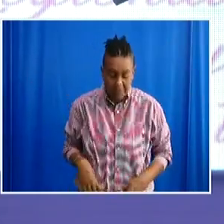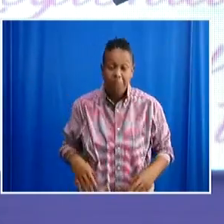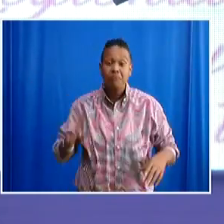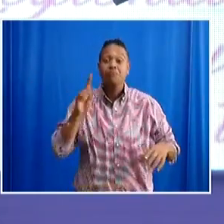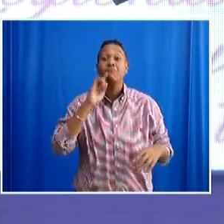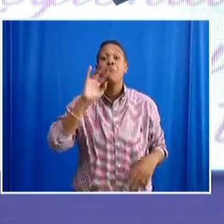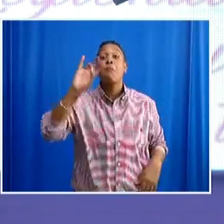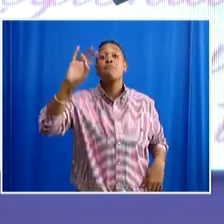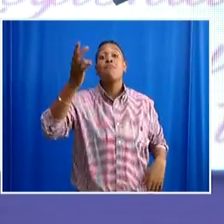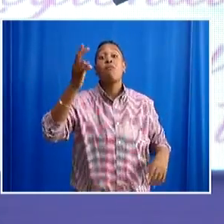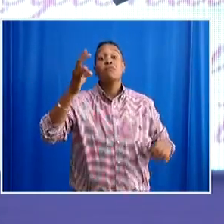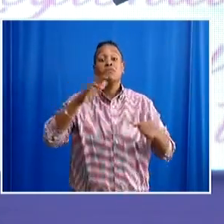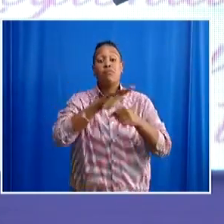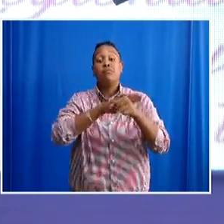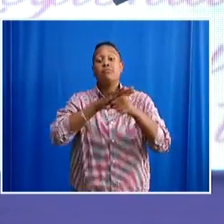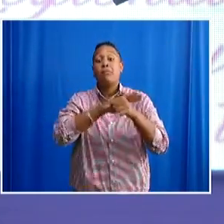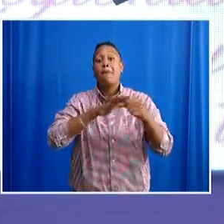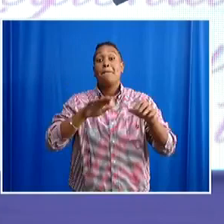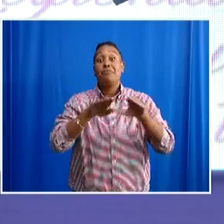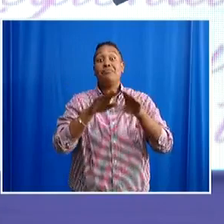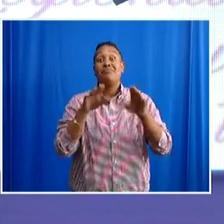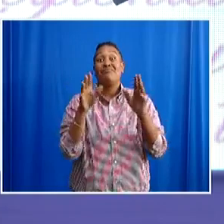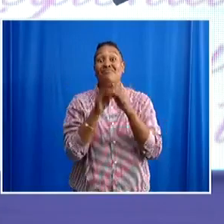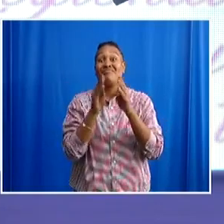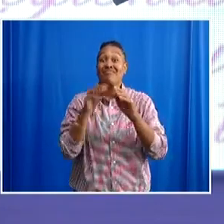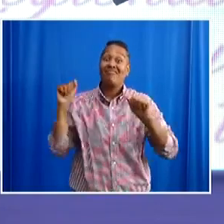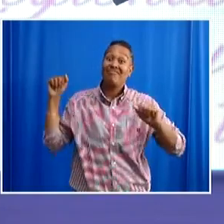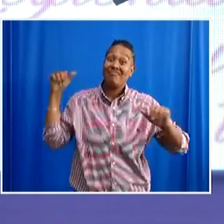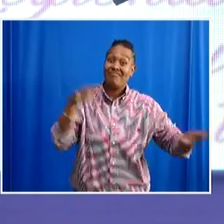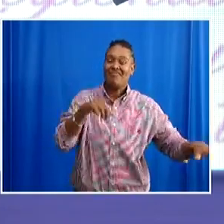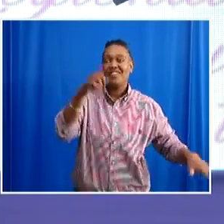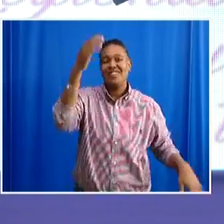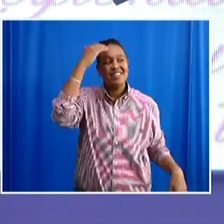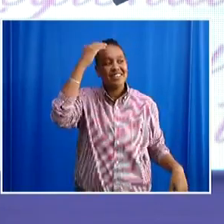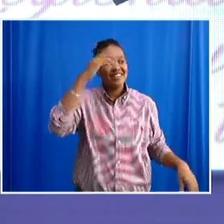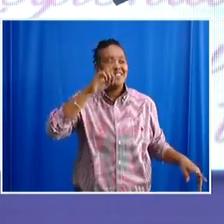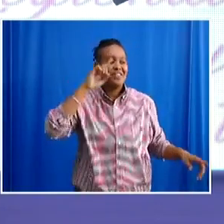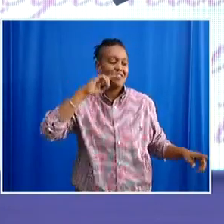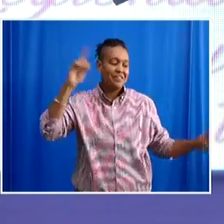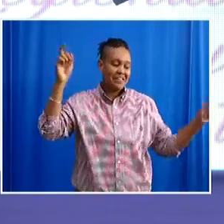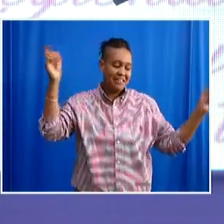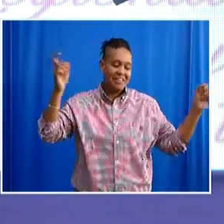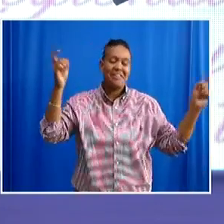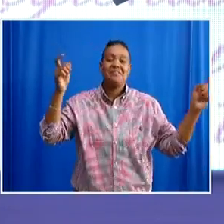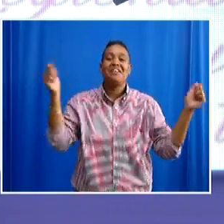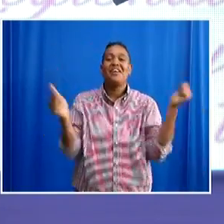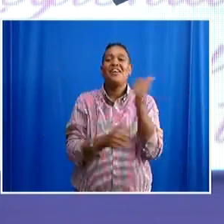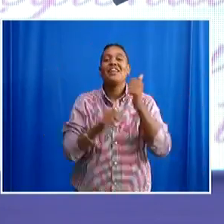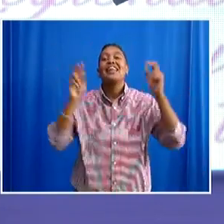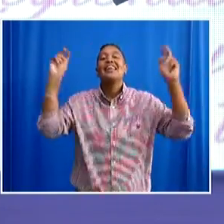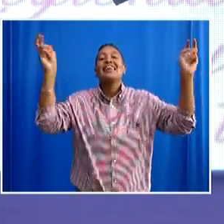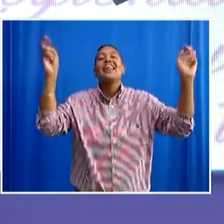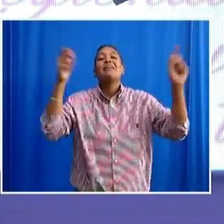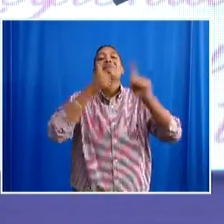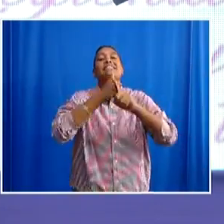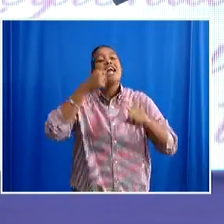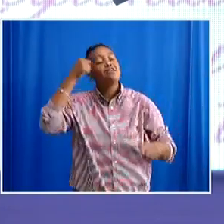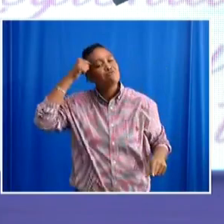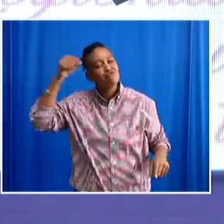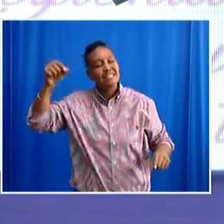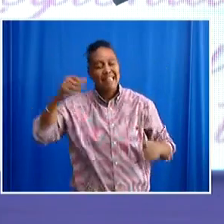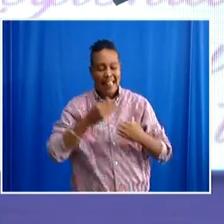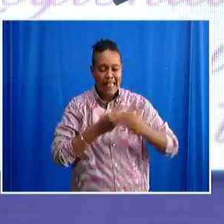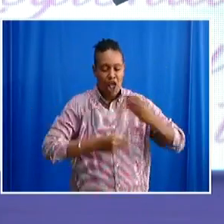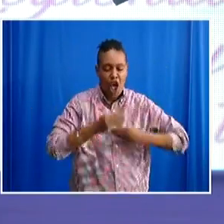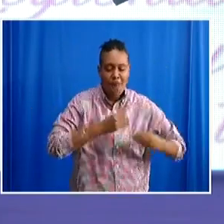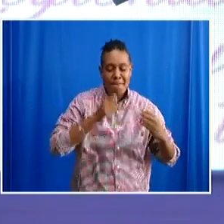The 7th Regional Platform, as you know, is being celebrated under the theme, Building Resilient Economies